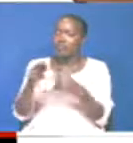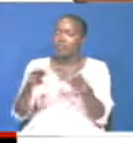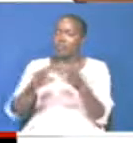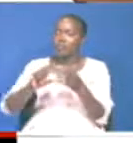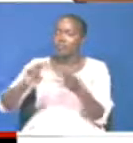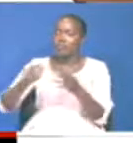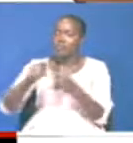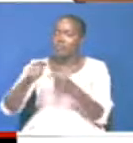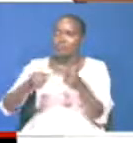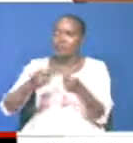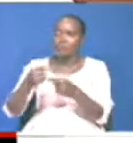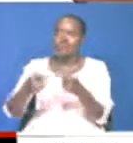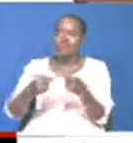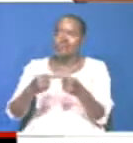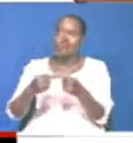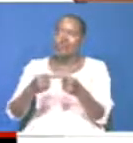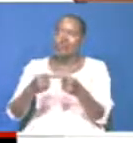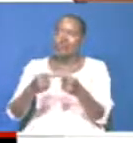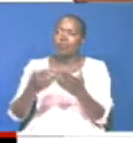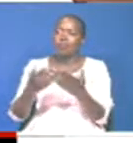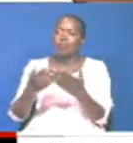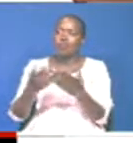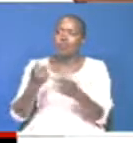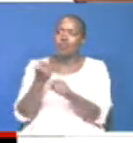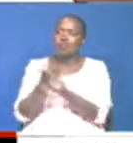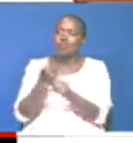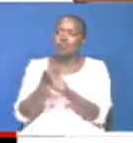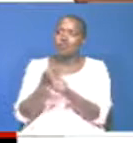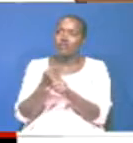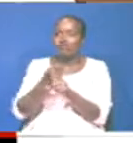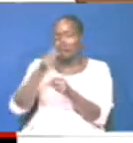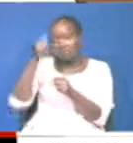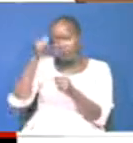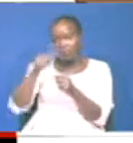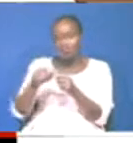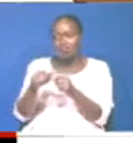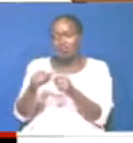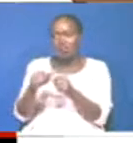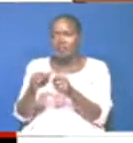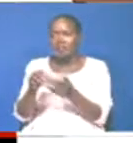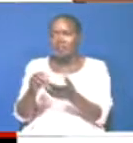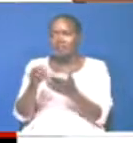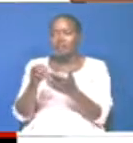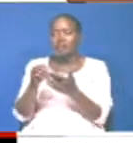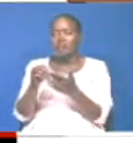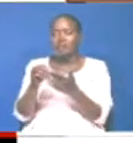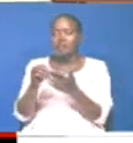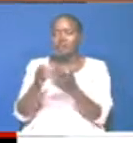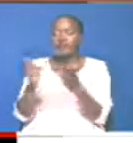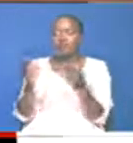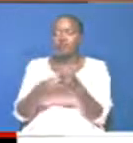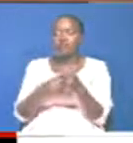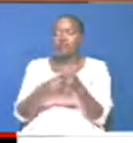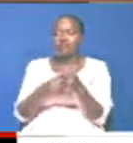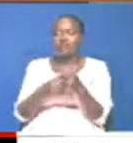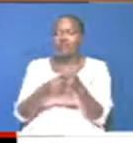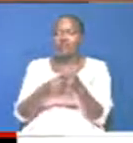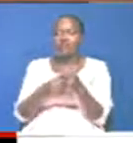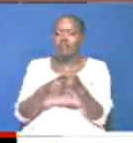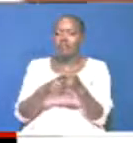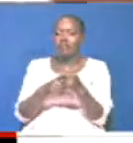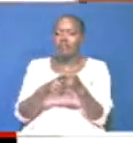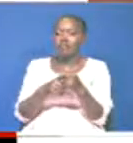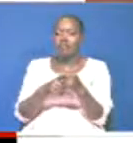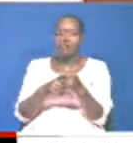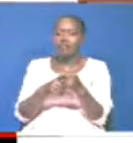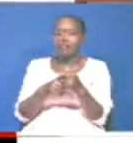doing kind of like clerical work. I remember, say, like, the station used to open at 6. Yes, kufungua so, kituo. Kufungua